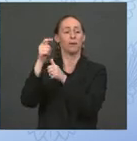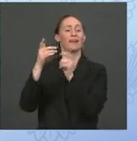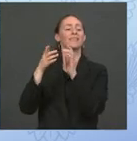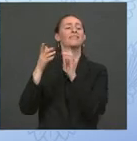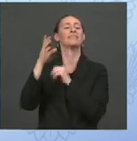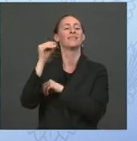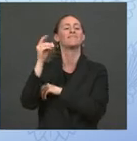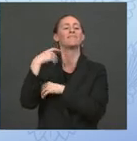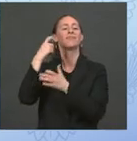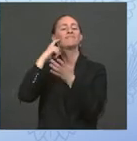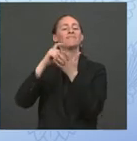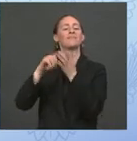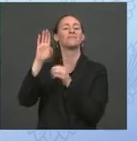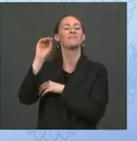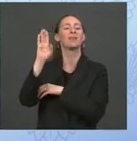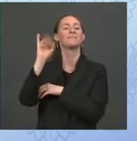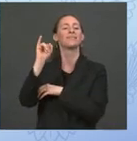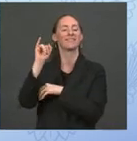up.